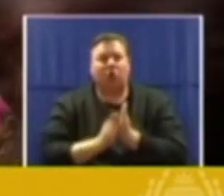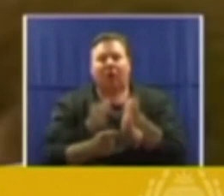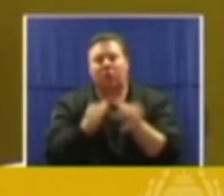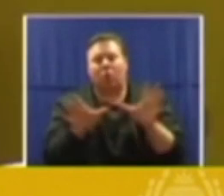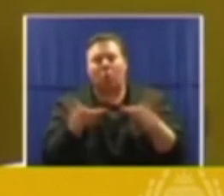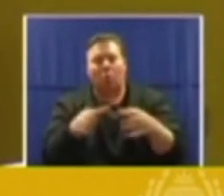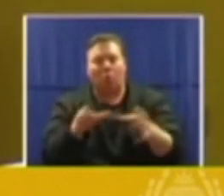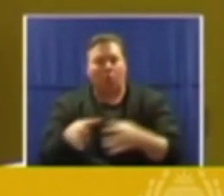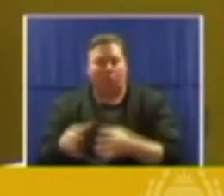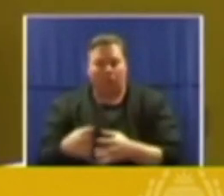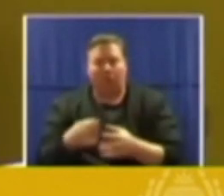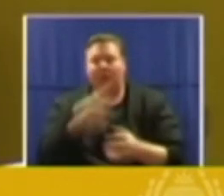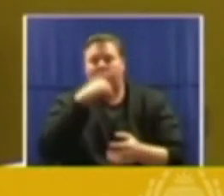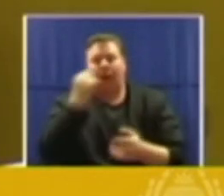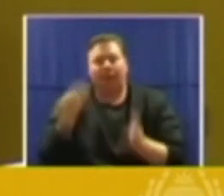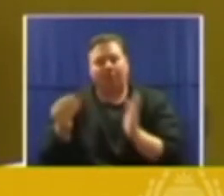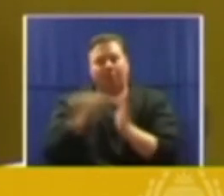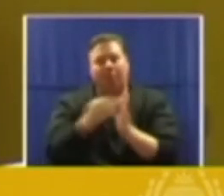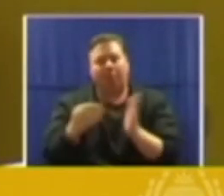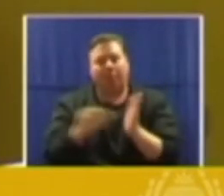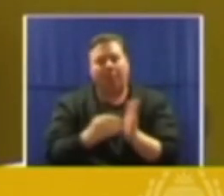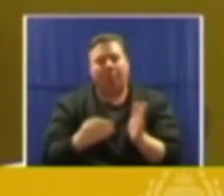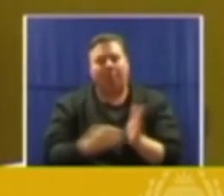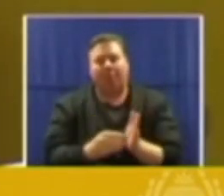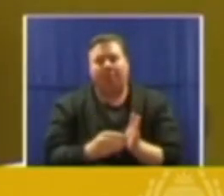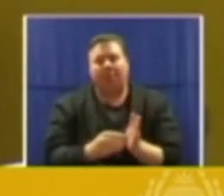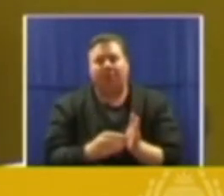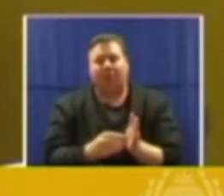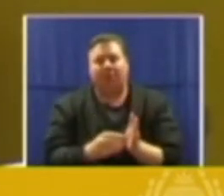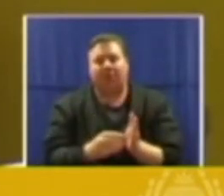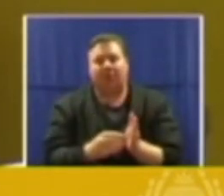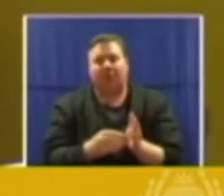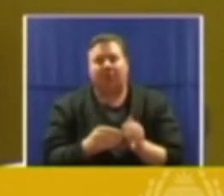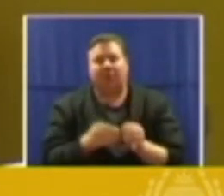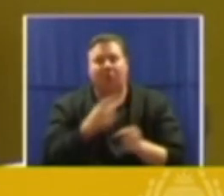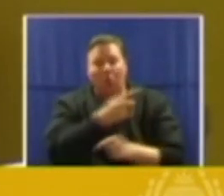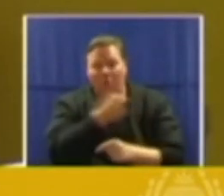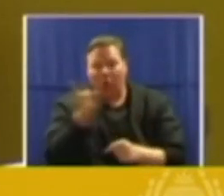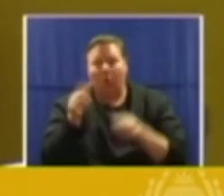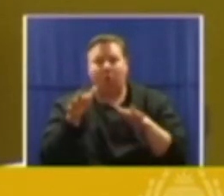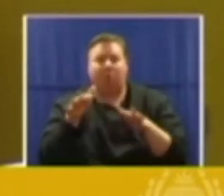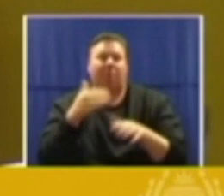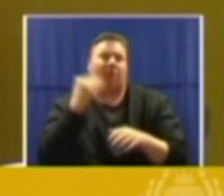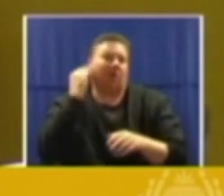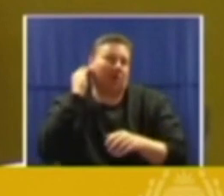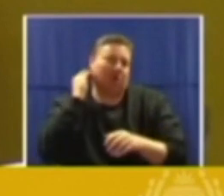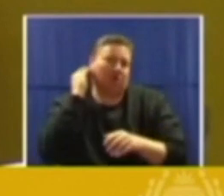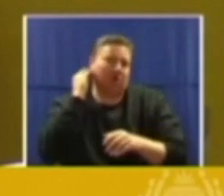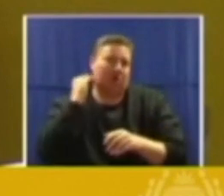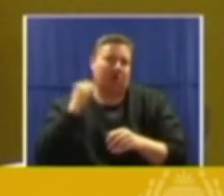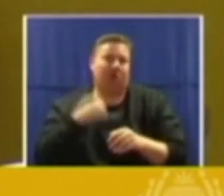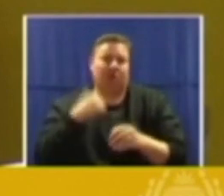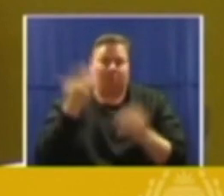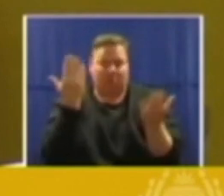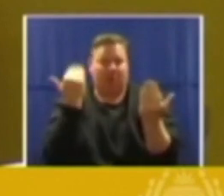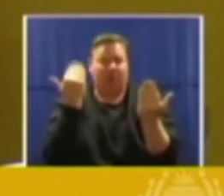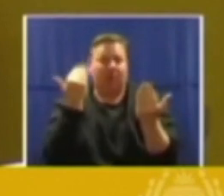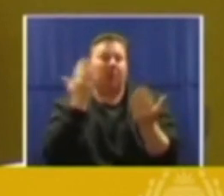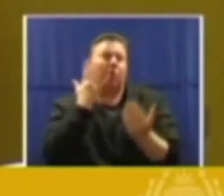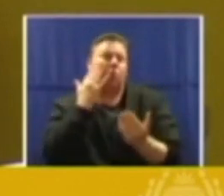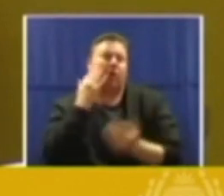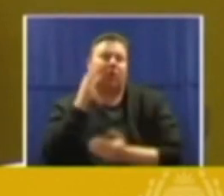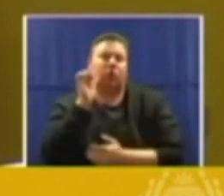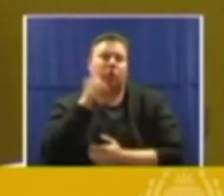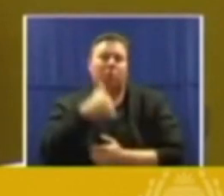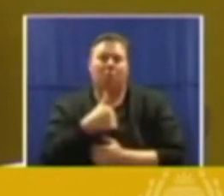parties have up until 4 p.m. on Thursday to suggest names for the panel. I am expecting that tomorrow the